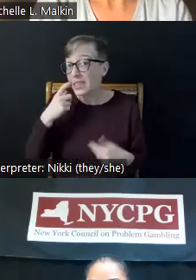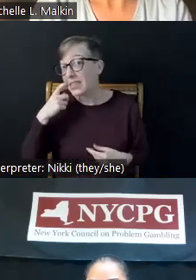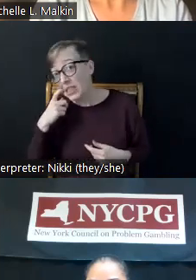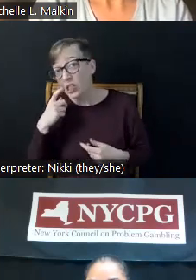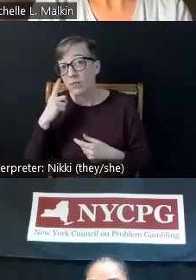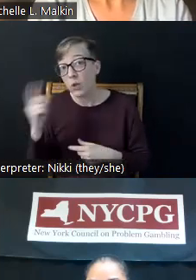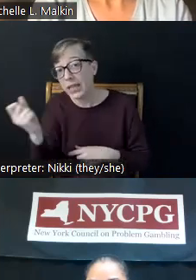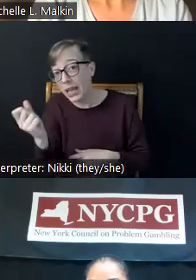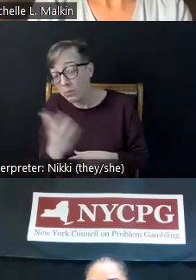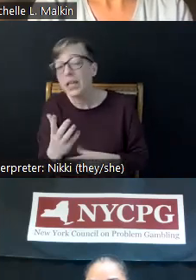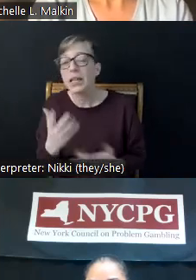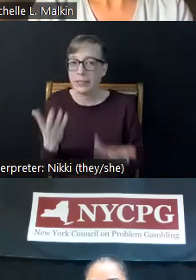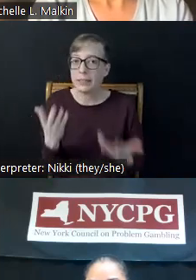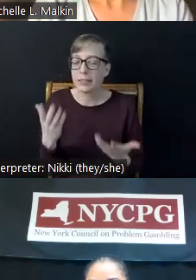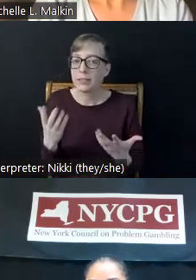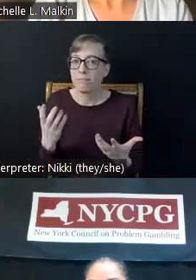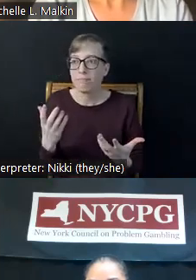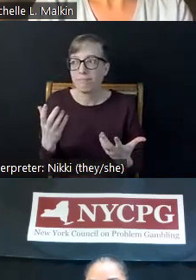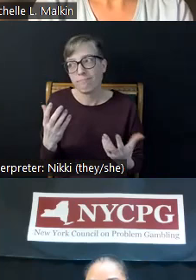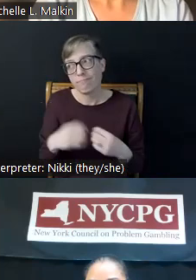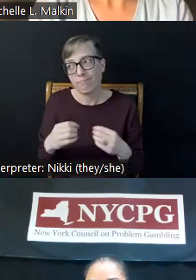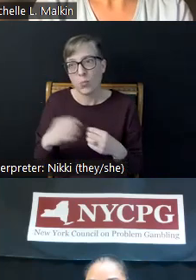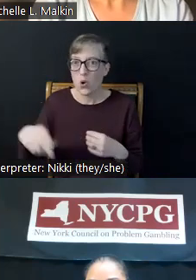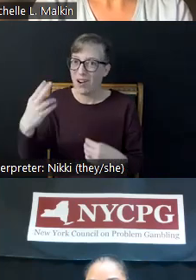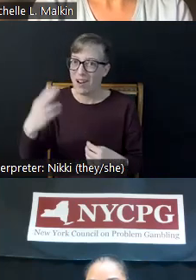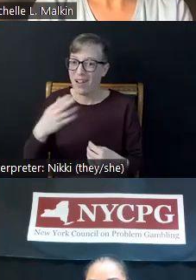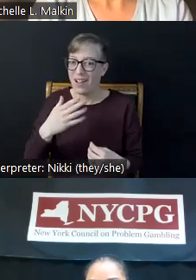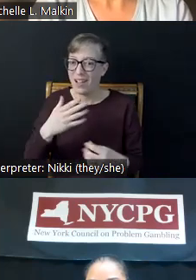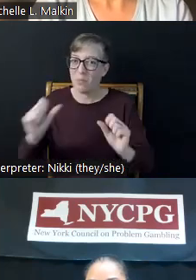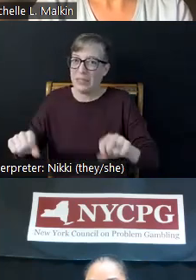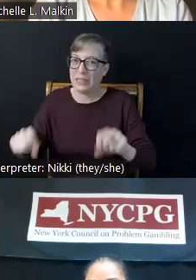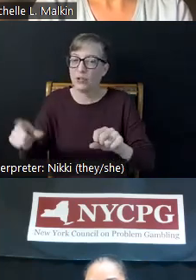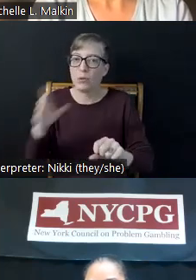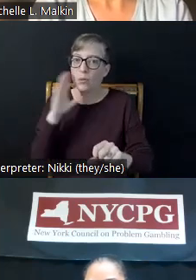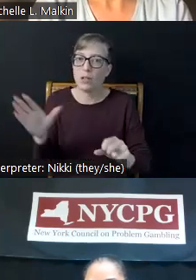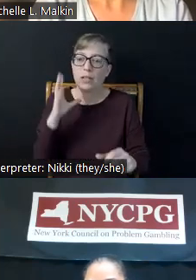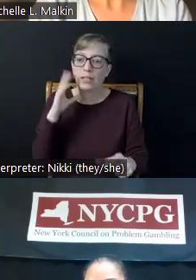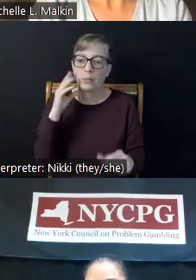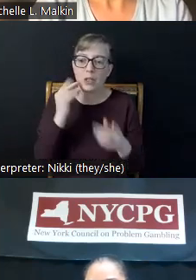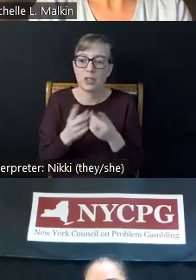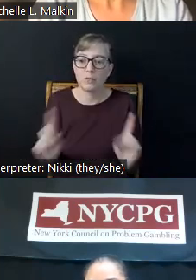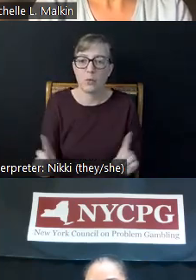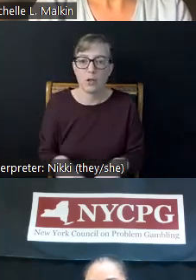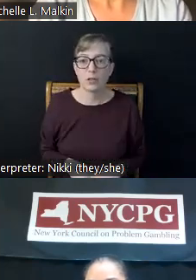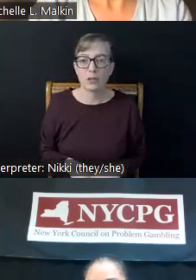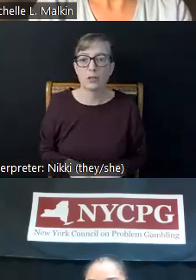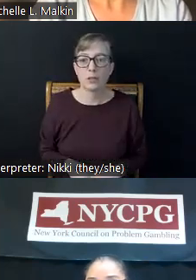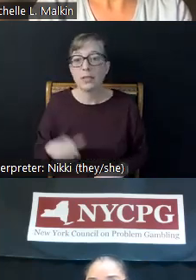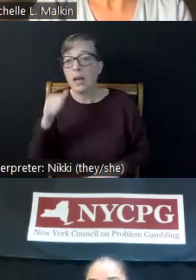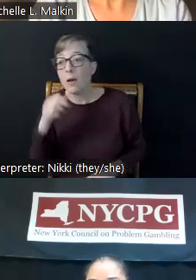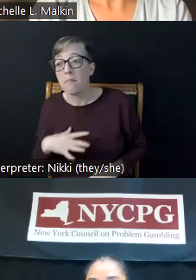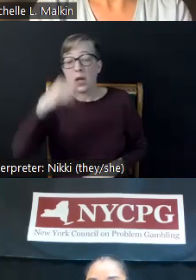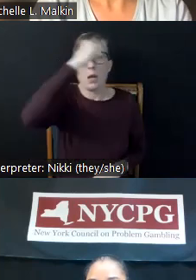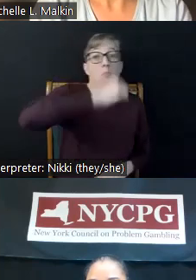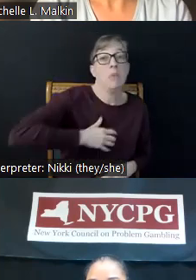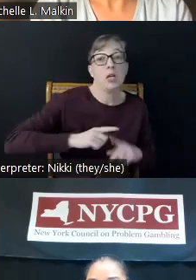disorder. And so I personally don't know if there's a big difference in gender based on that. What I will say